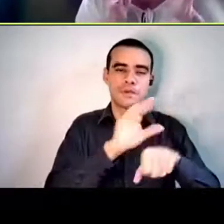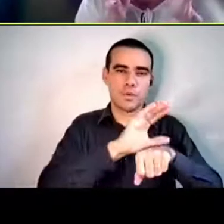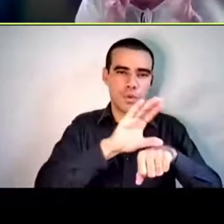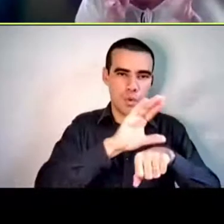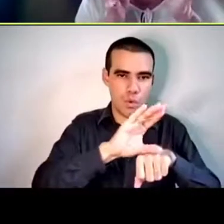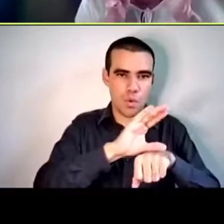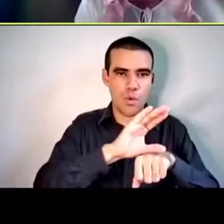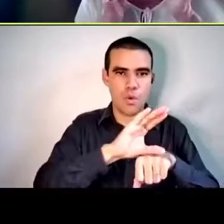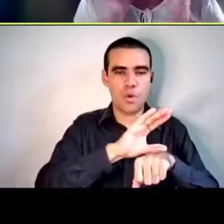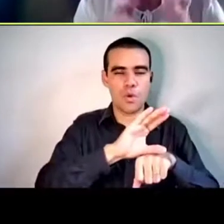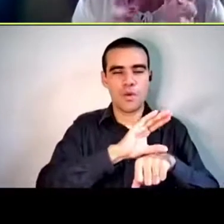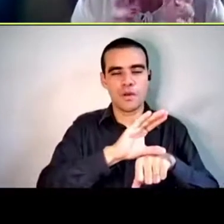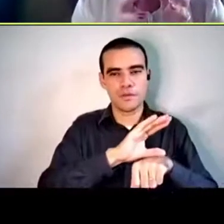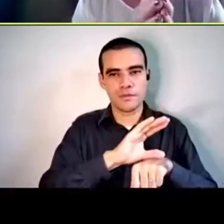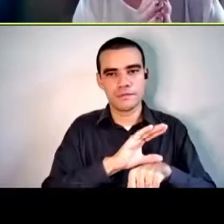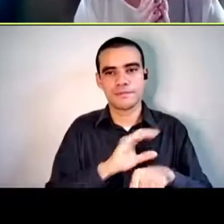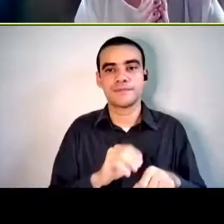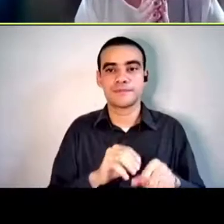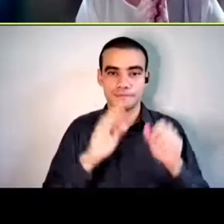and information of